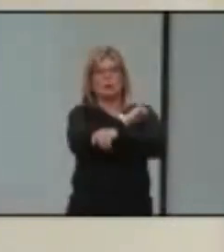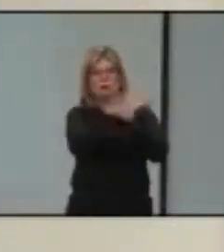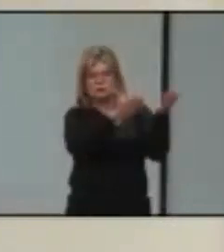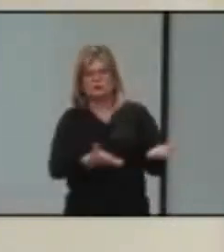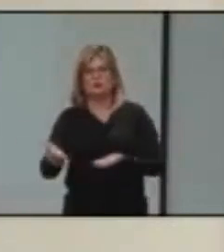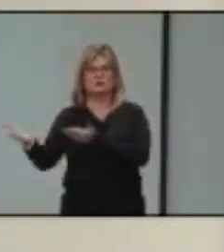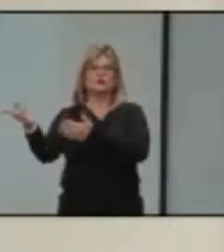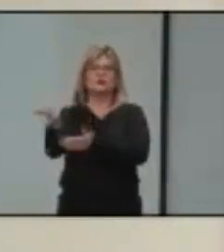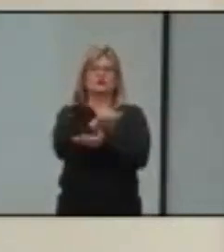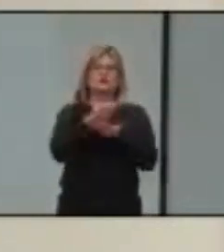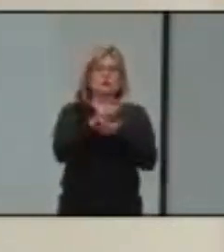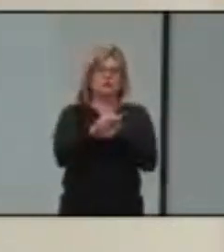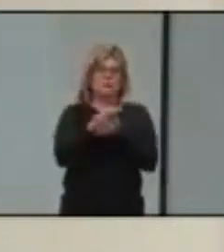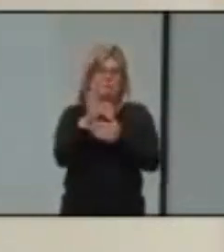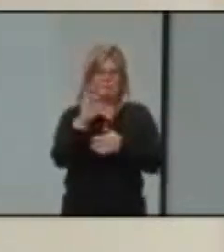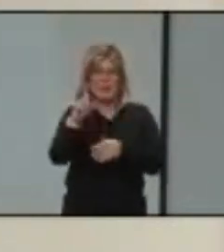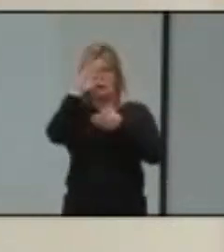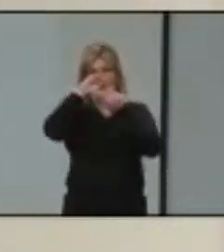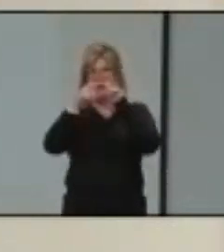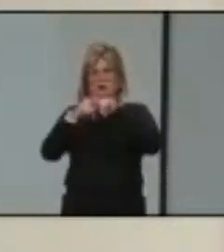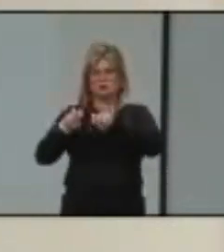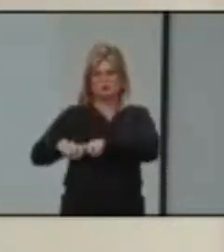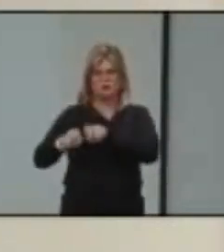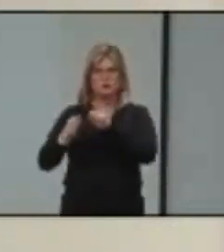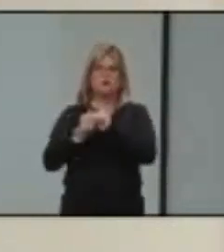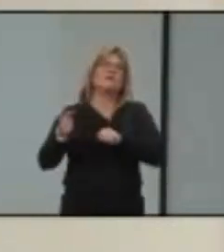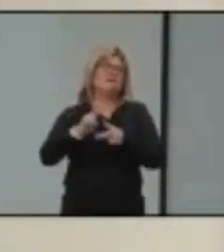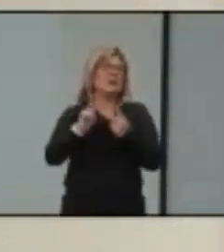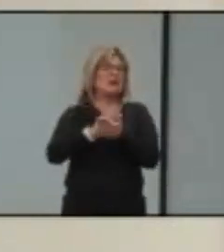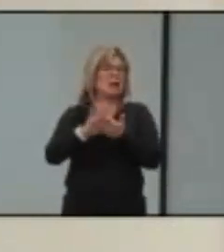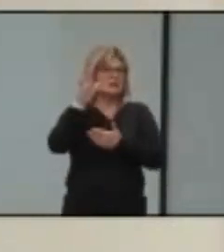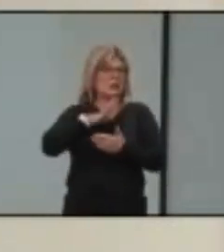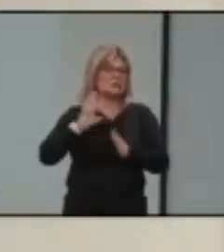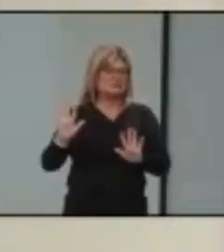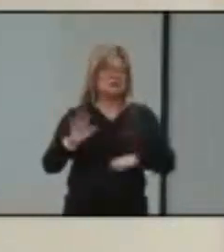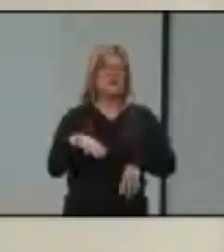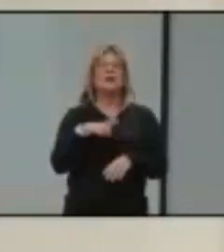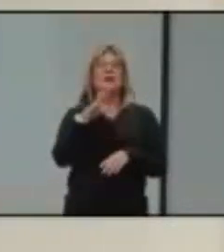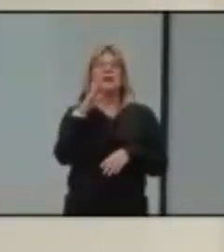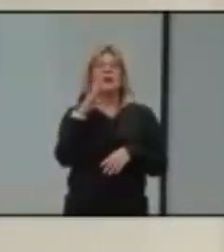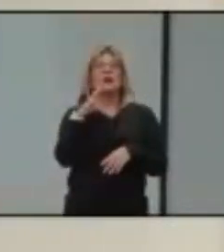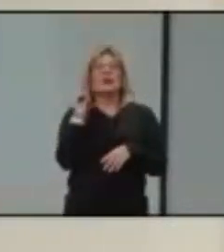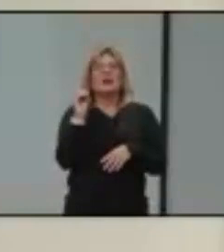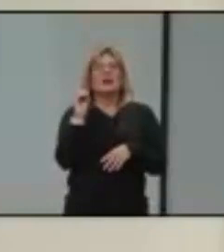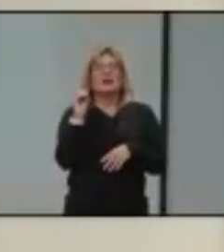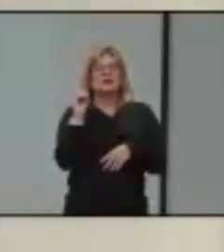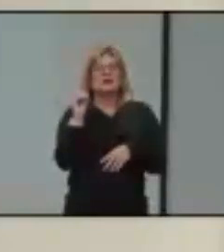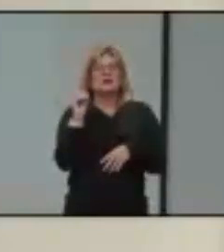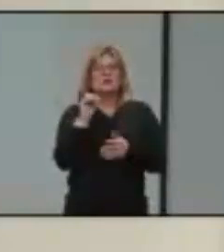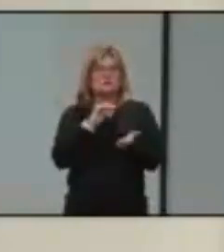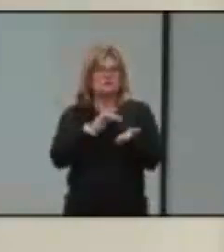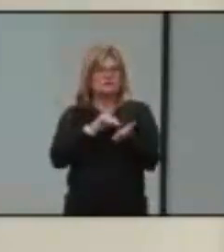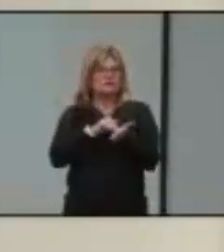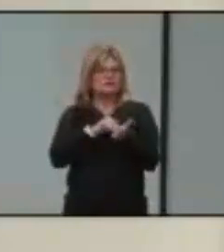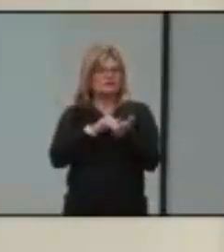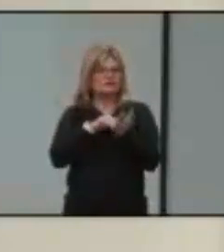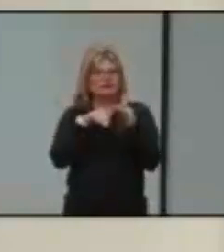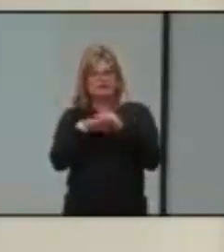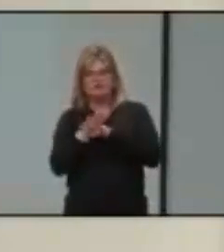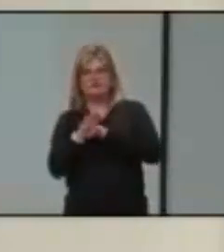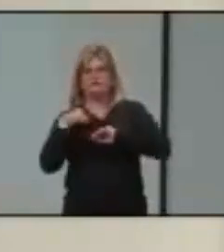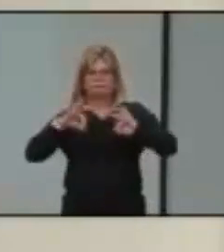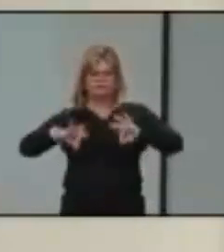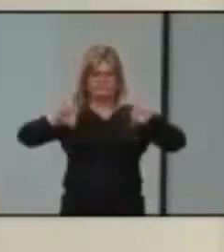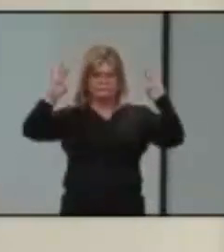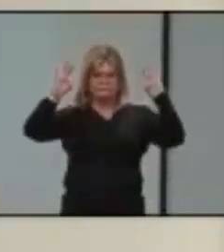put her in the bed. Her boyfriend's at the bedside, very nice guy, loved him. And the doctor comes in and we raise